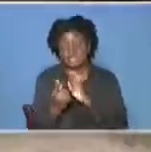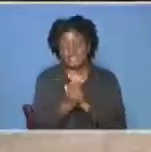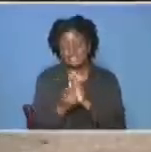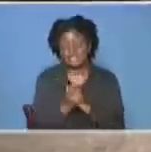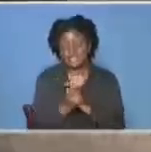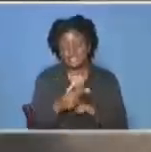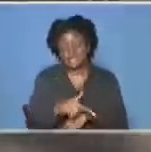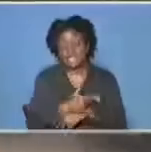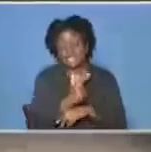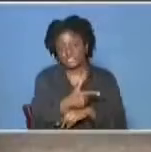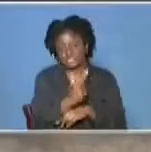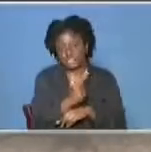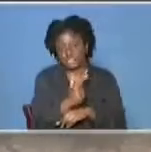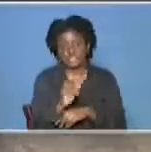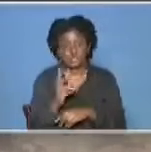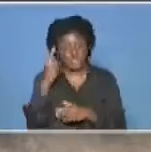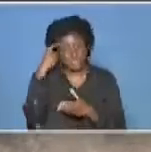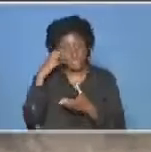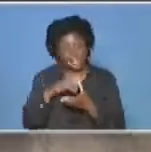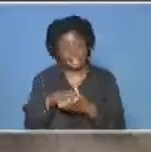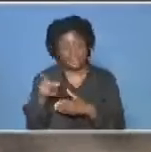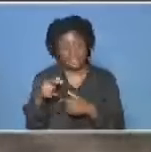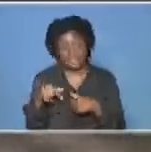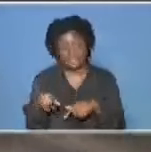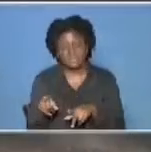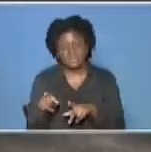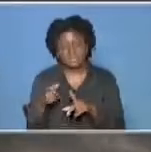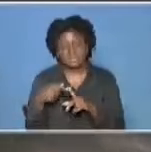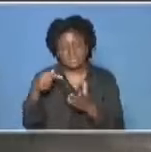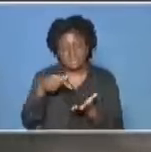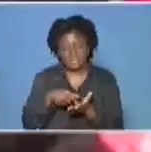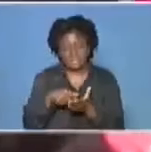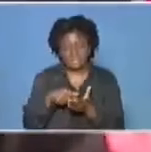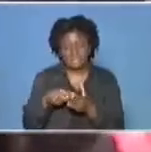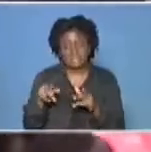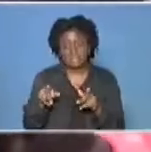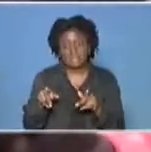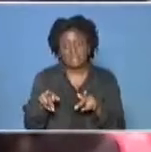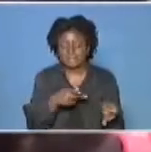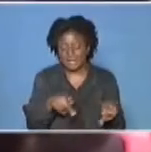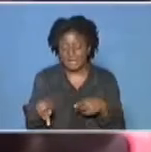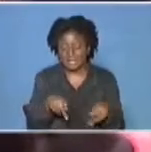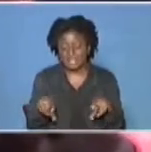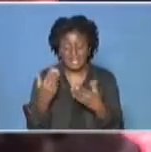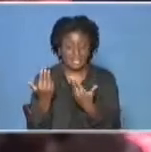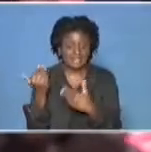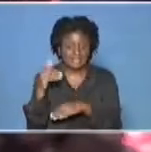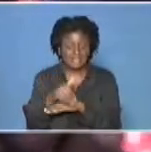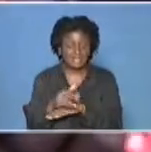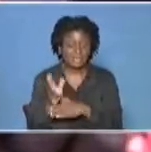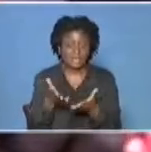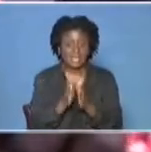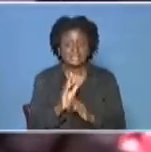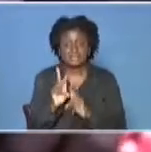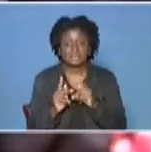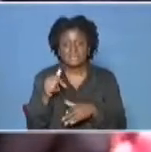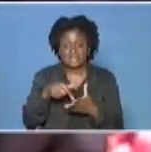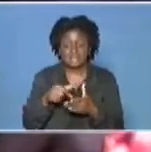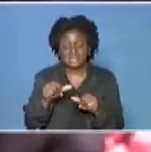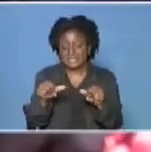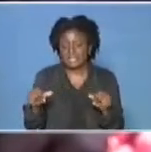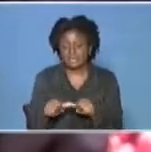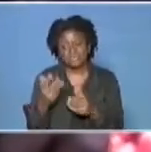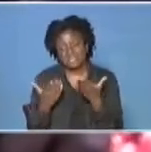with gunshots. We believe that he did attend this function last night, And so we're appealing the persons in this area who may have